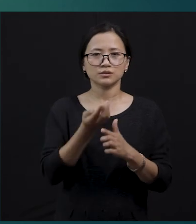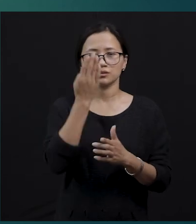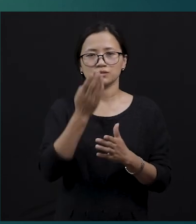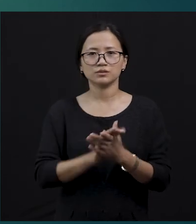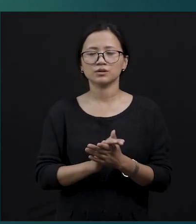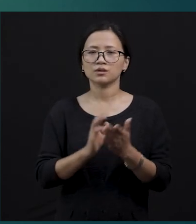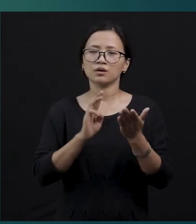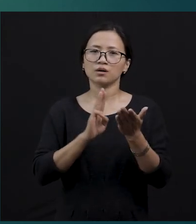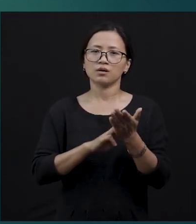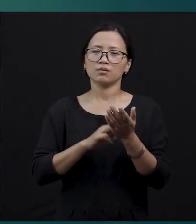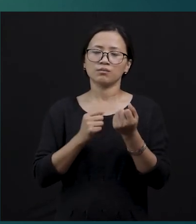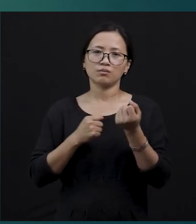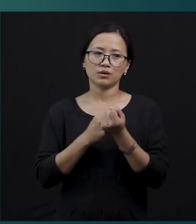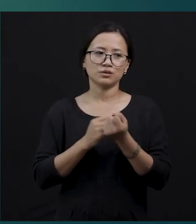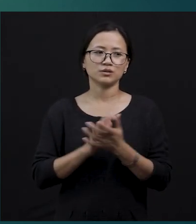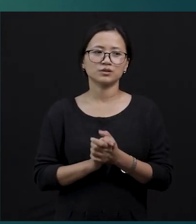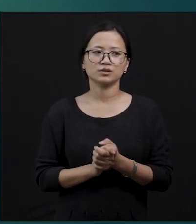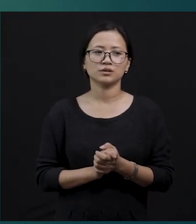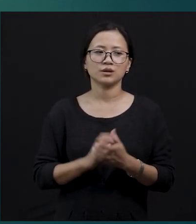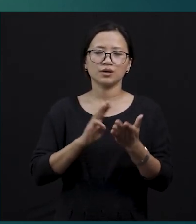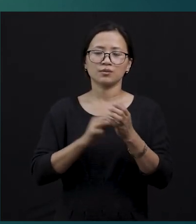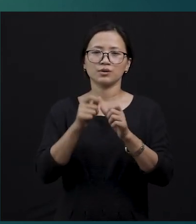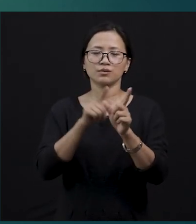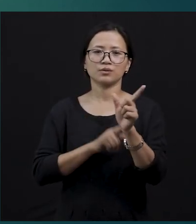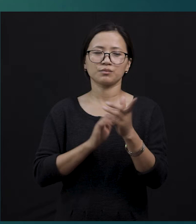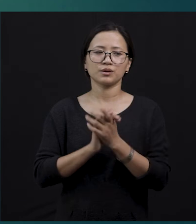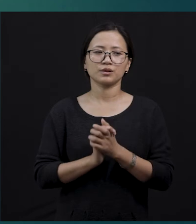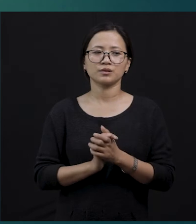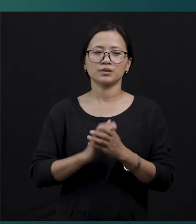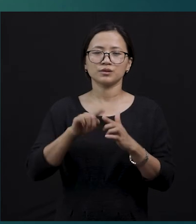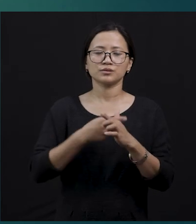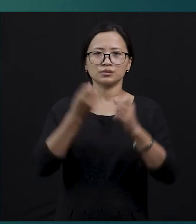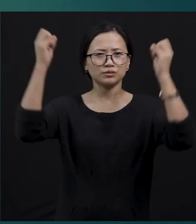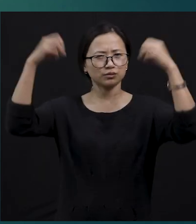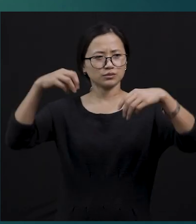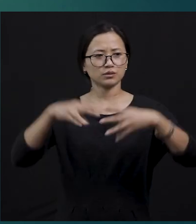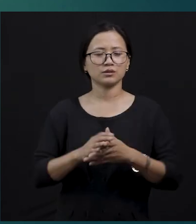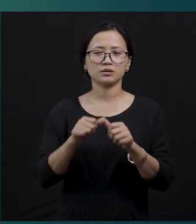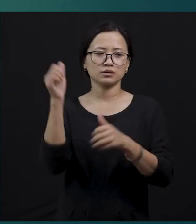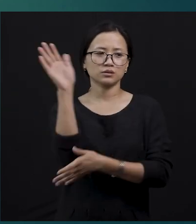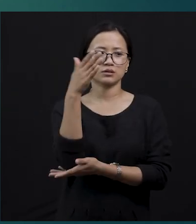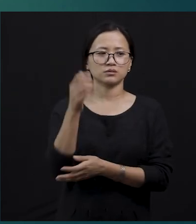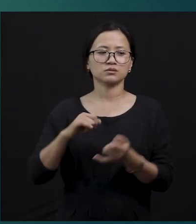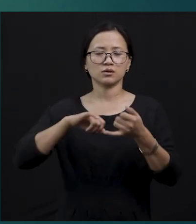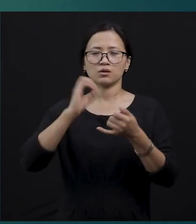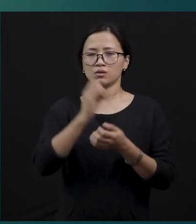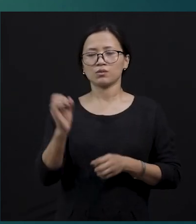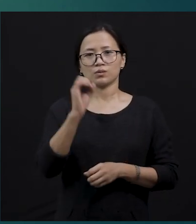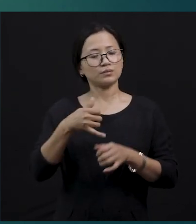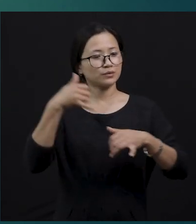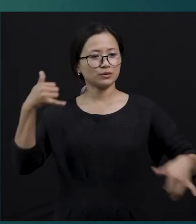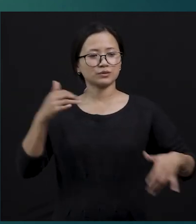January, then March, May, July, August, October and December. This months you